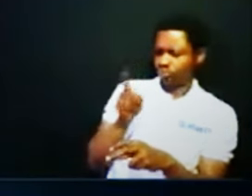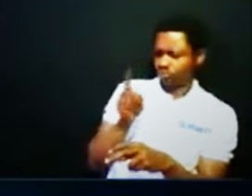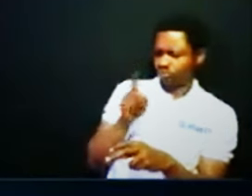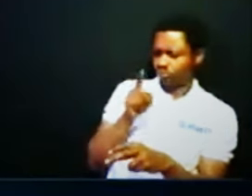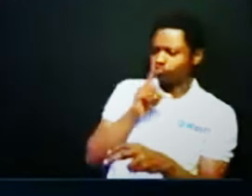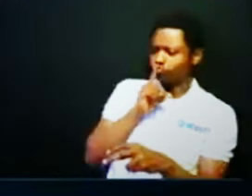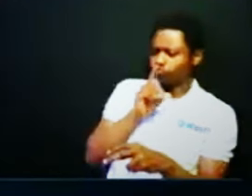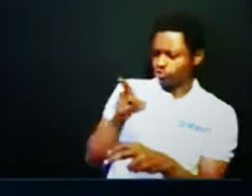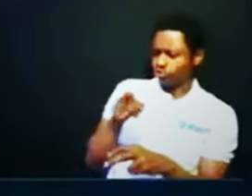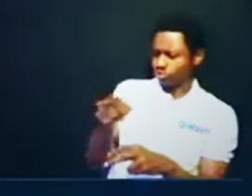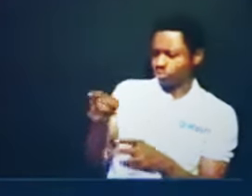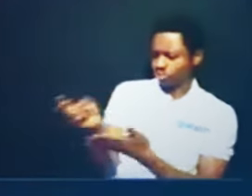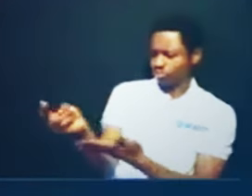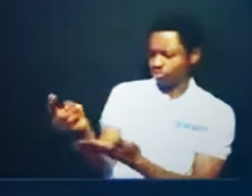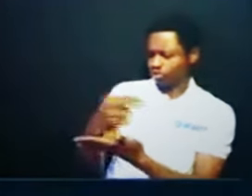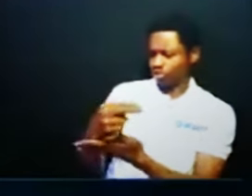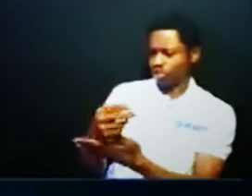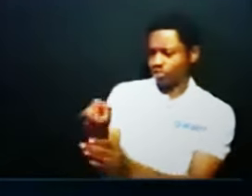faith is towards God.